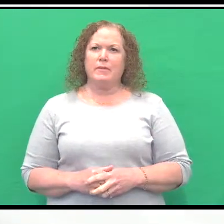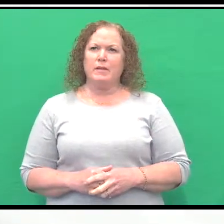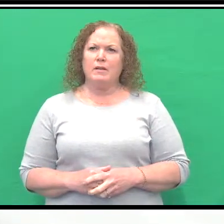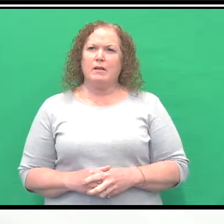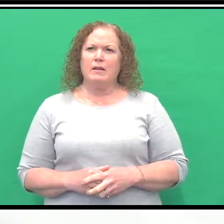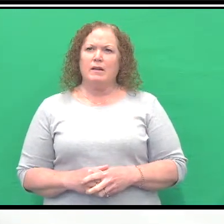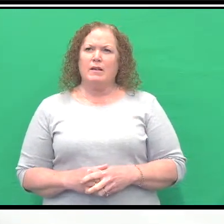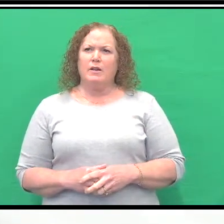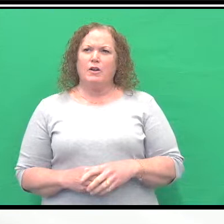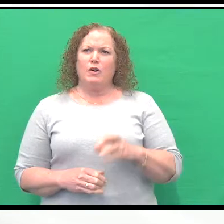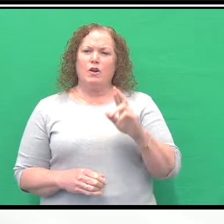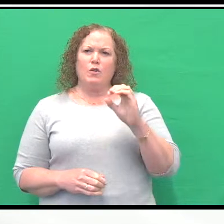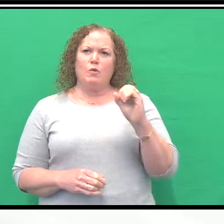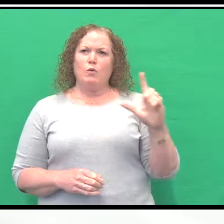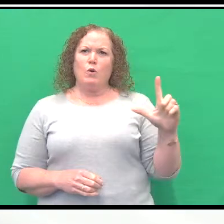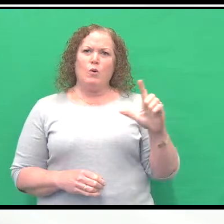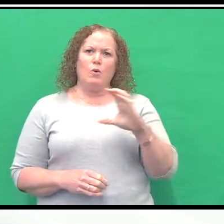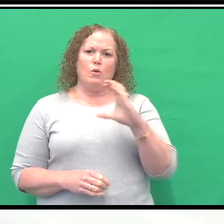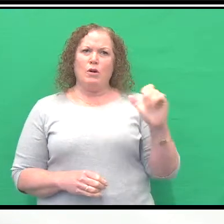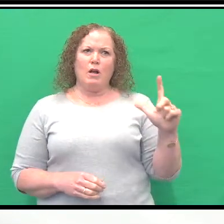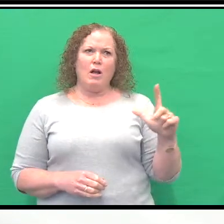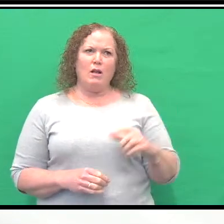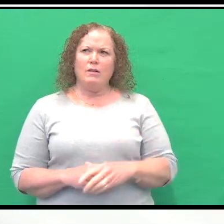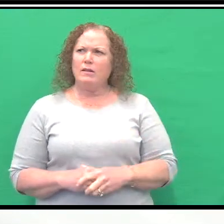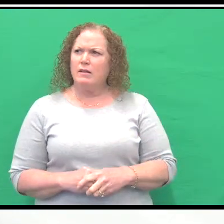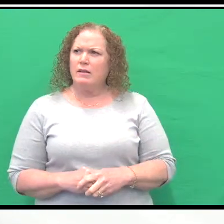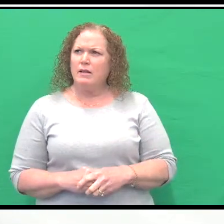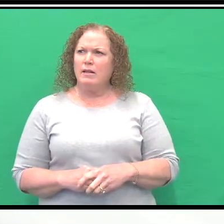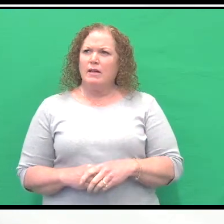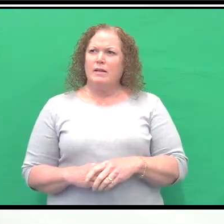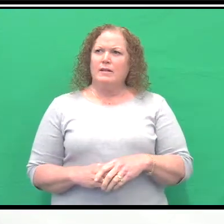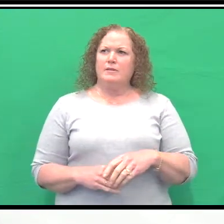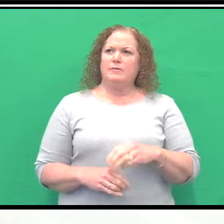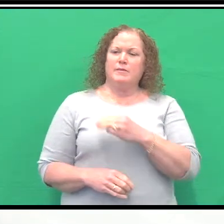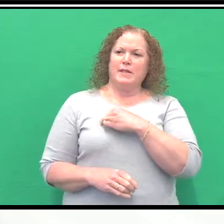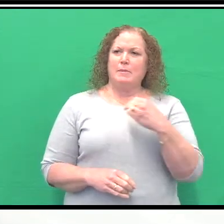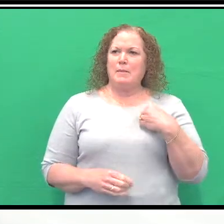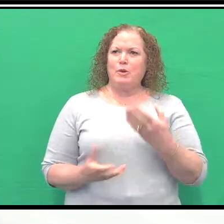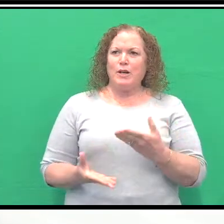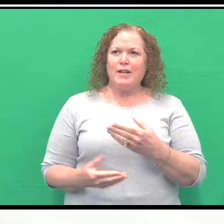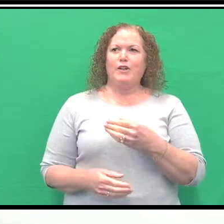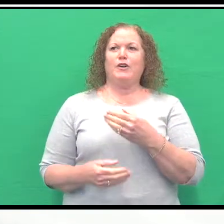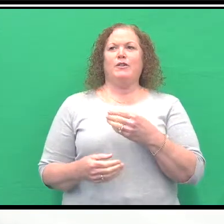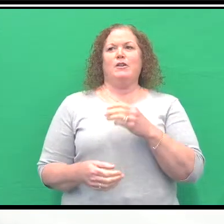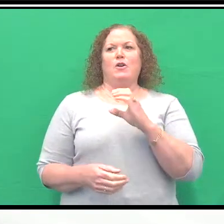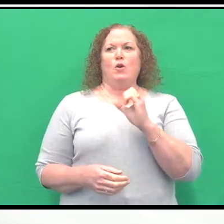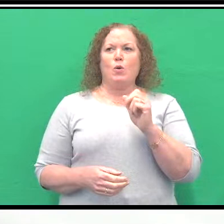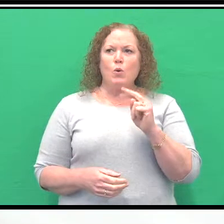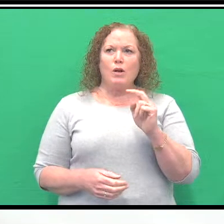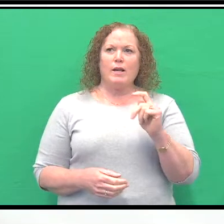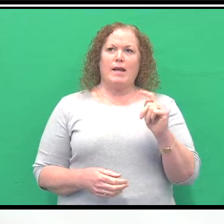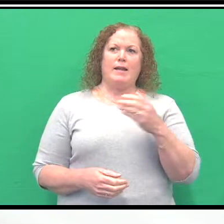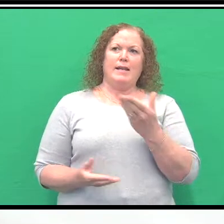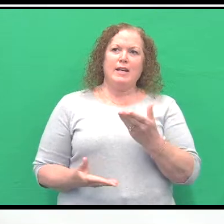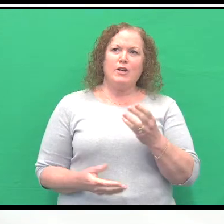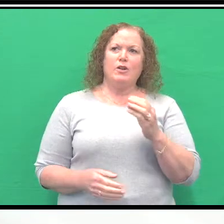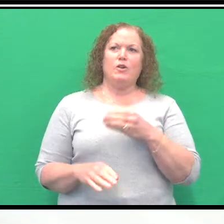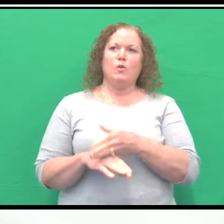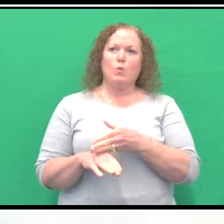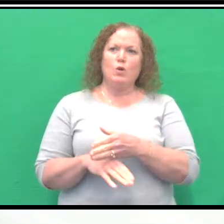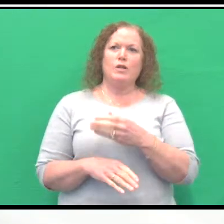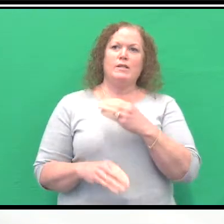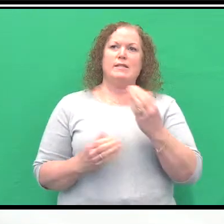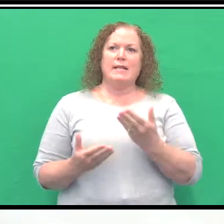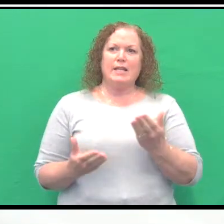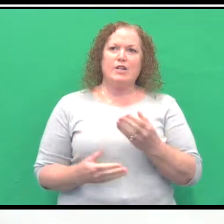please? Member Espericueta? Here. Member Cornett? Here. Member Wood? Here. Member Durrell? Here. And